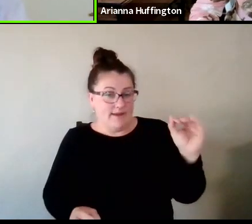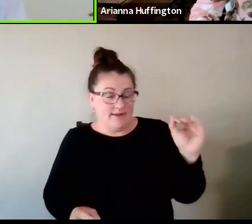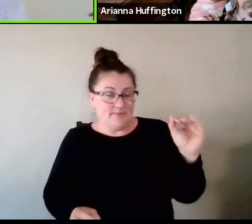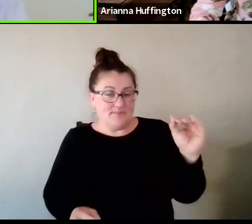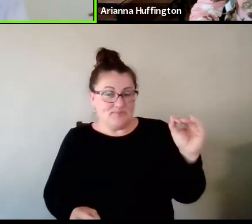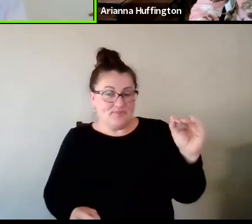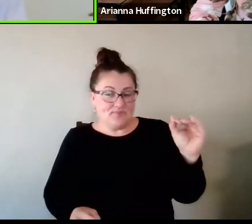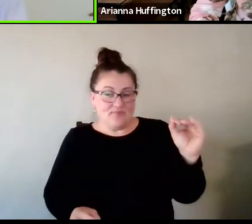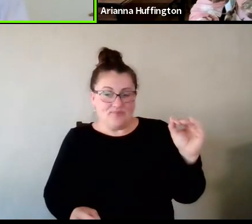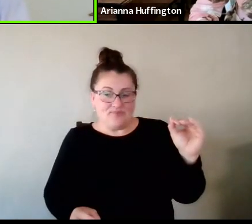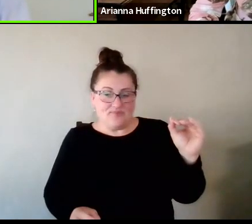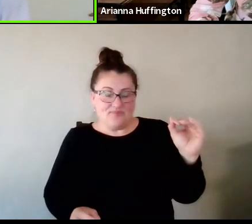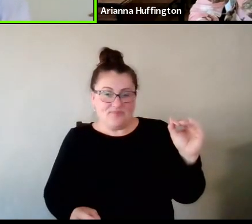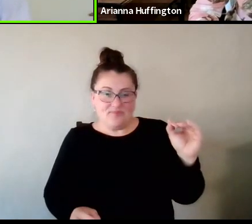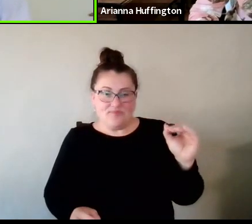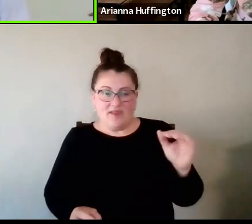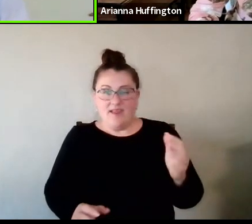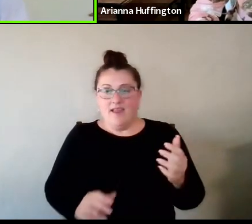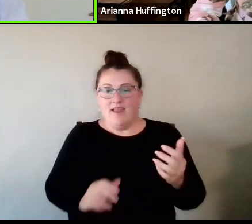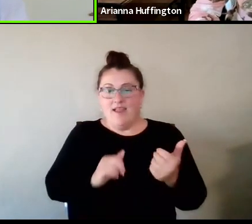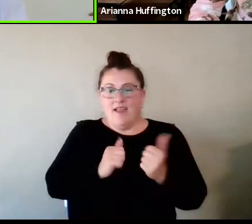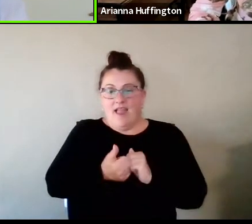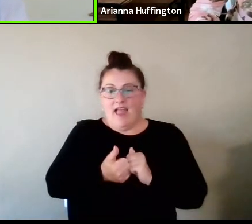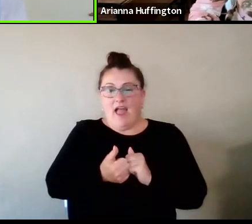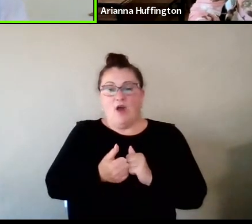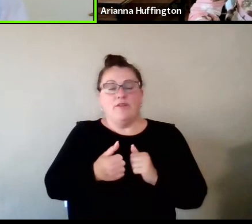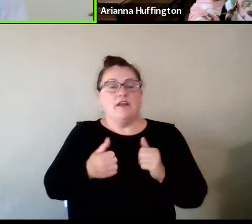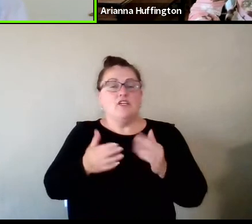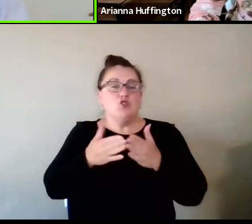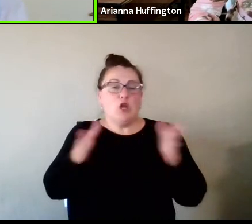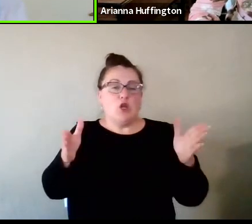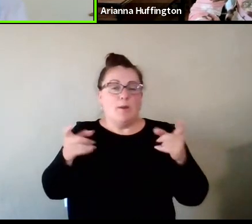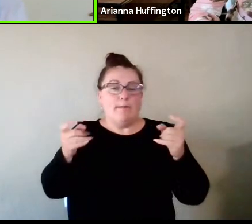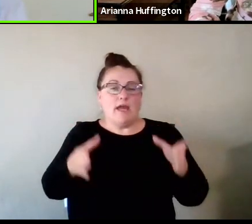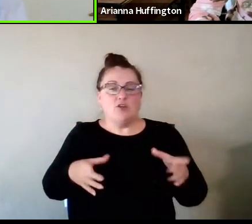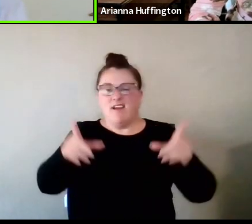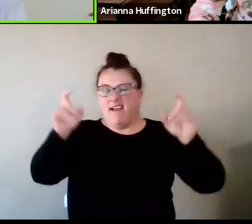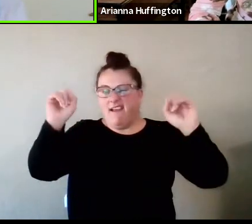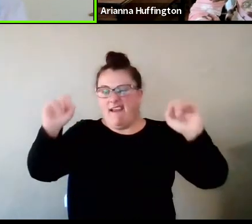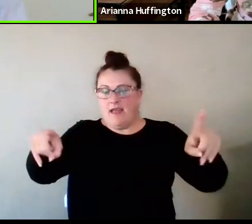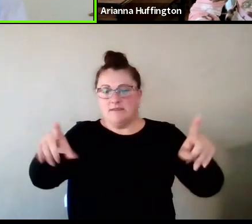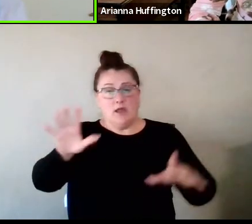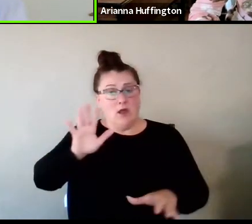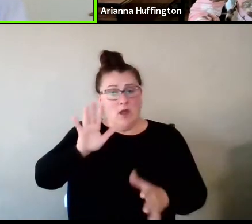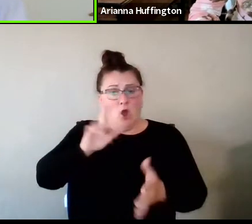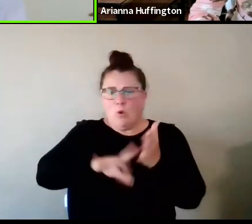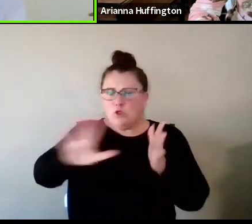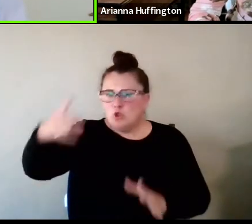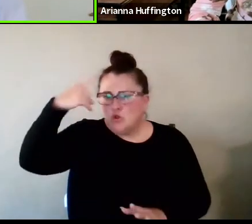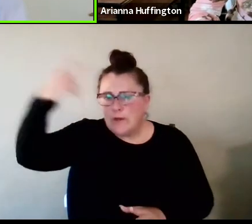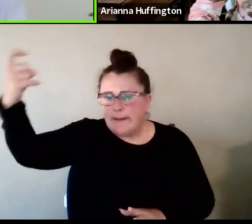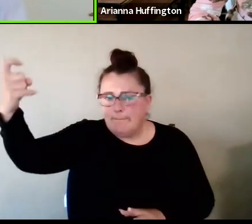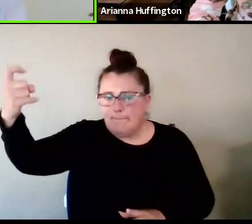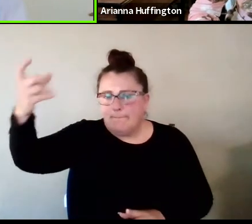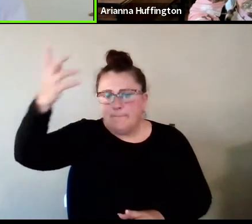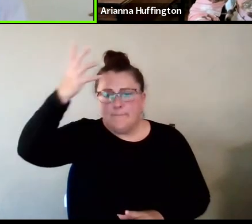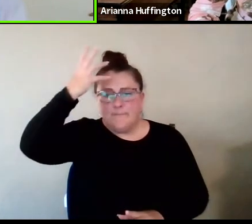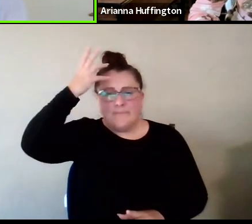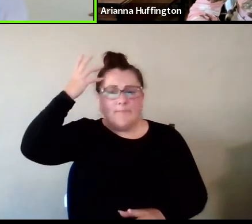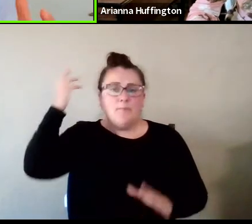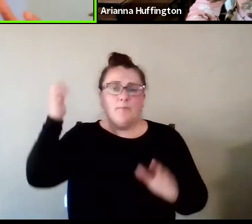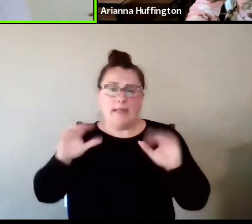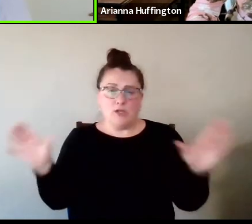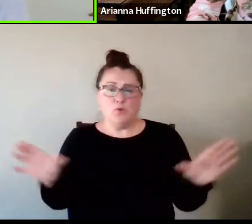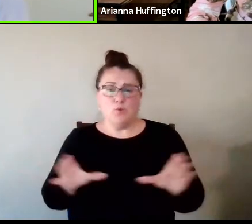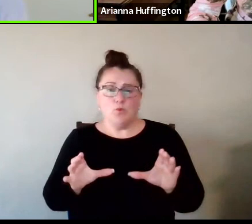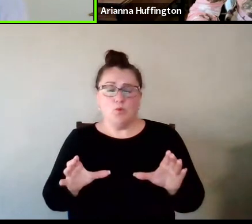you, you know, how the store general manager was asking these associates, you know, about their dream. But that's something that all of us can do.